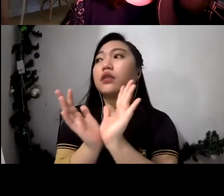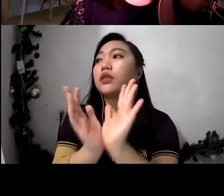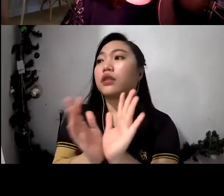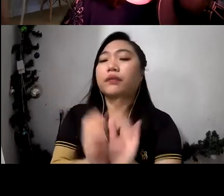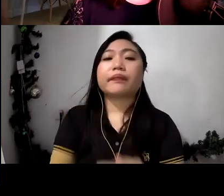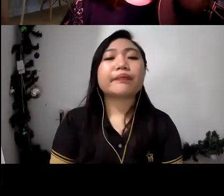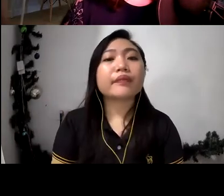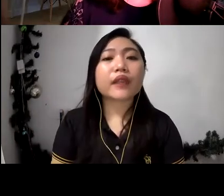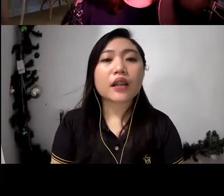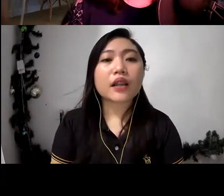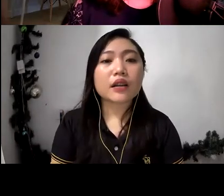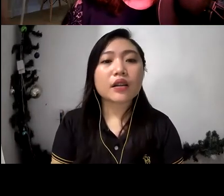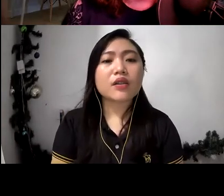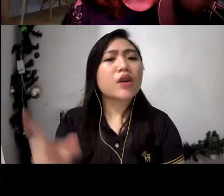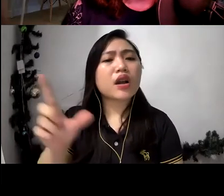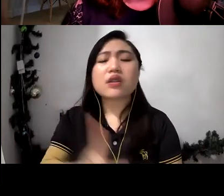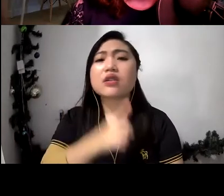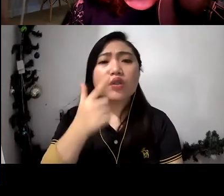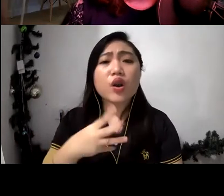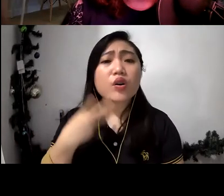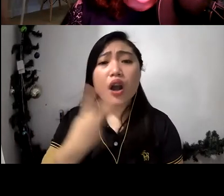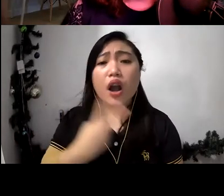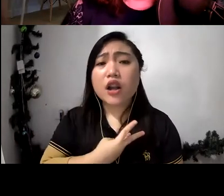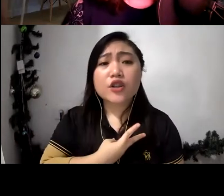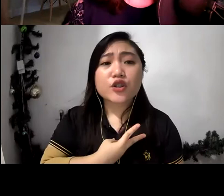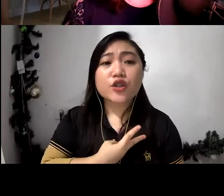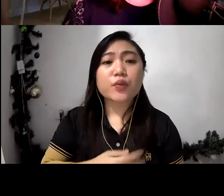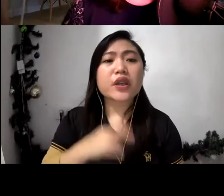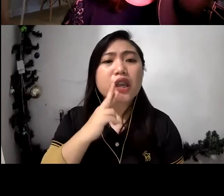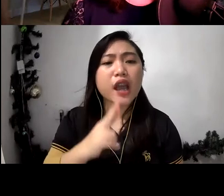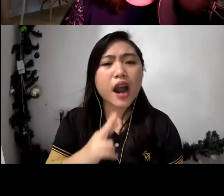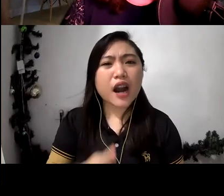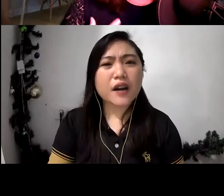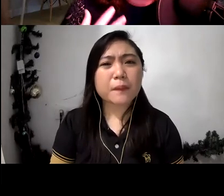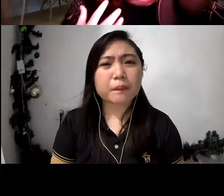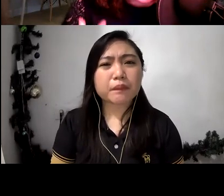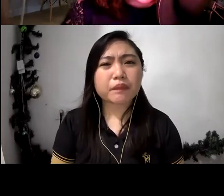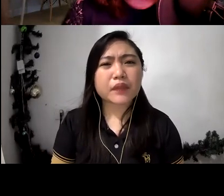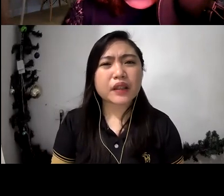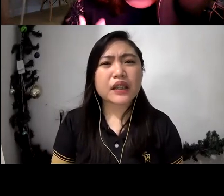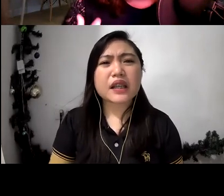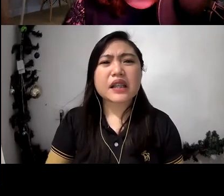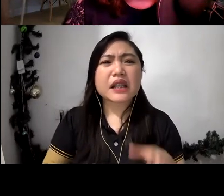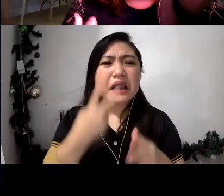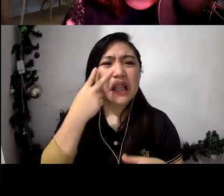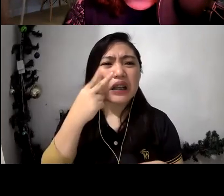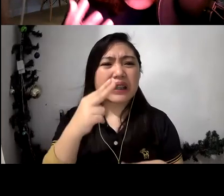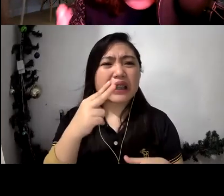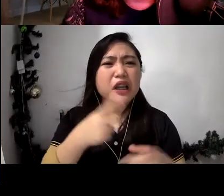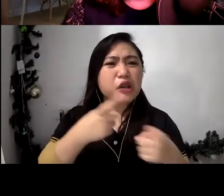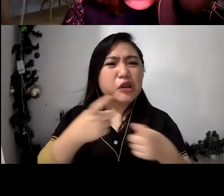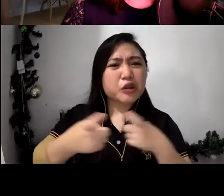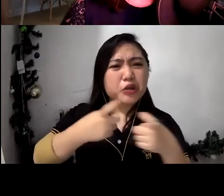community. So as long as we are, you know, perpetuating, no, the mechanisms that control gender role